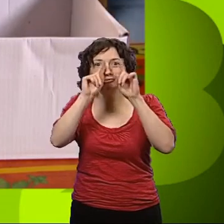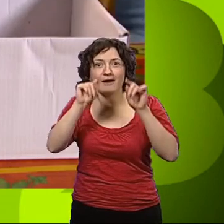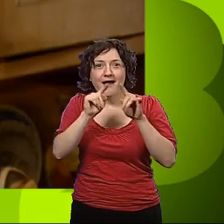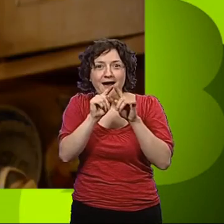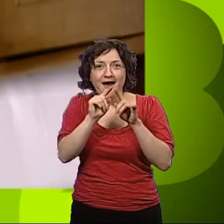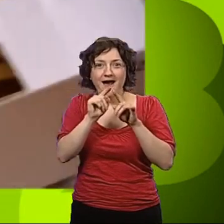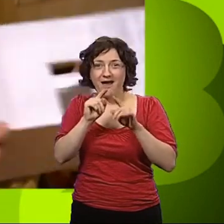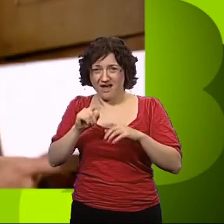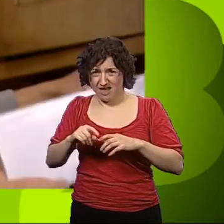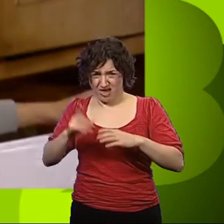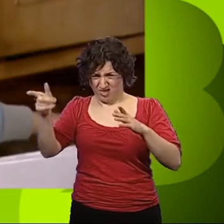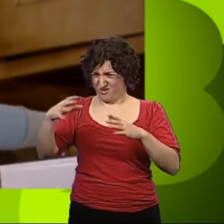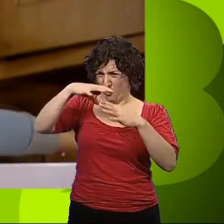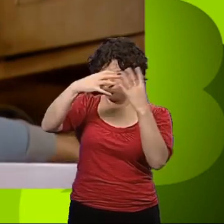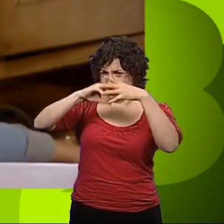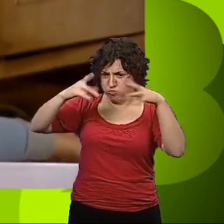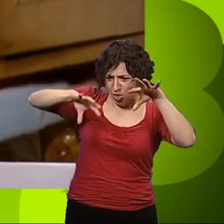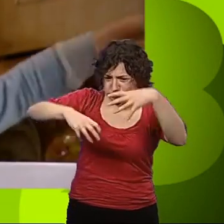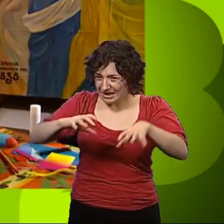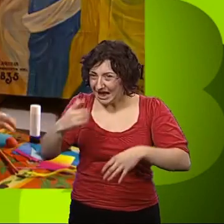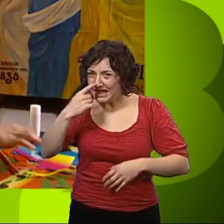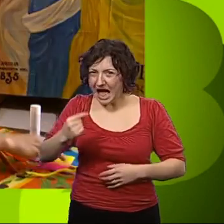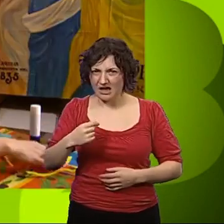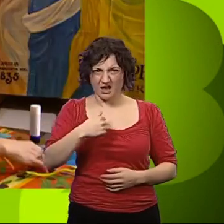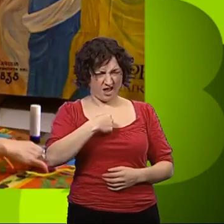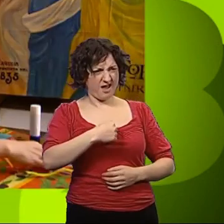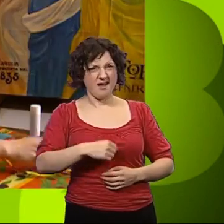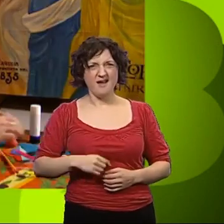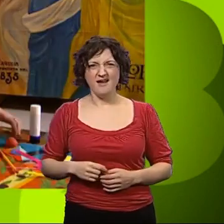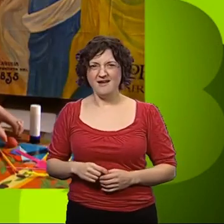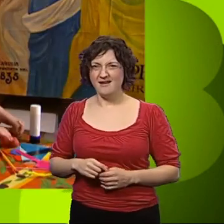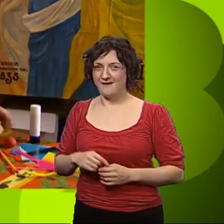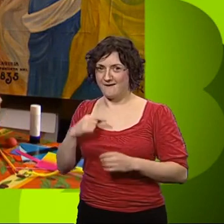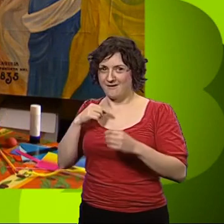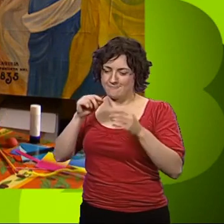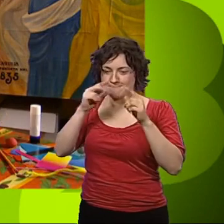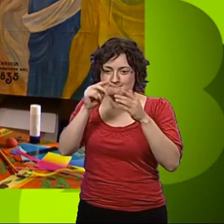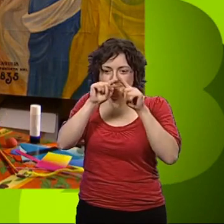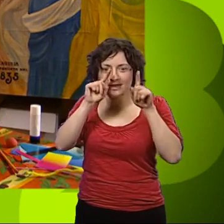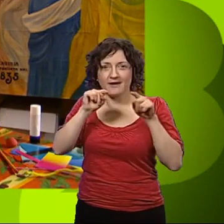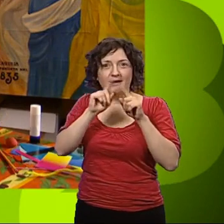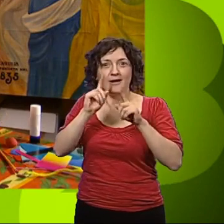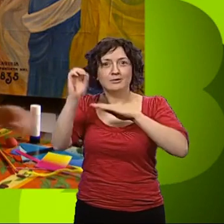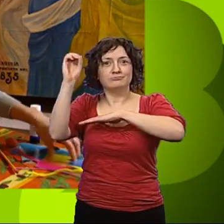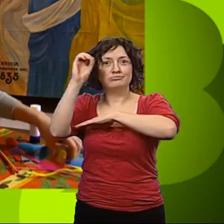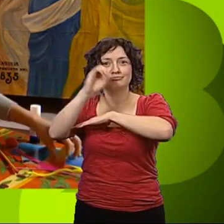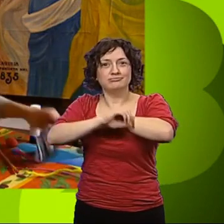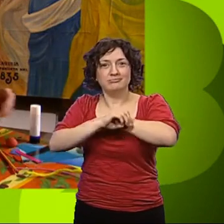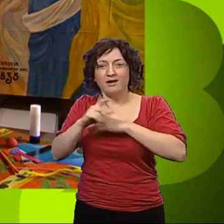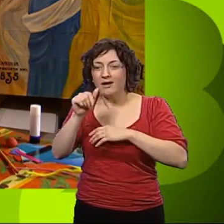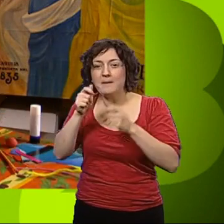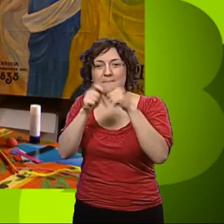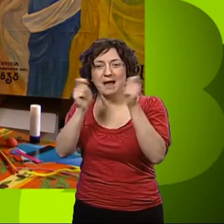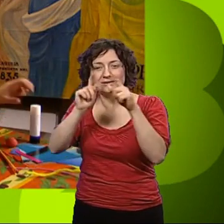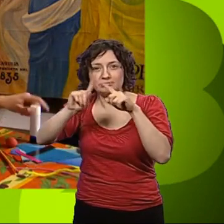Yeah. I'm going to make a picture of a sunset with these bits out of magazines. So that blue bit's a nice background, and I need